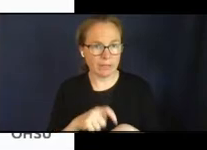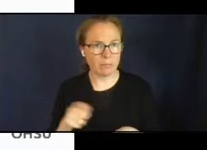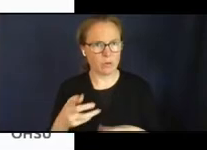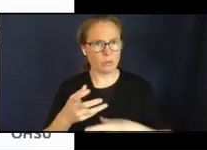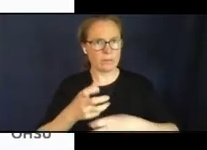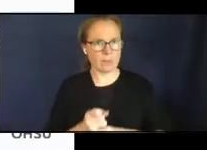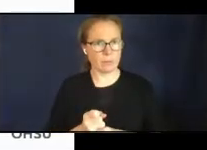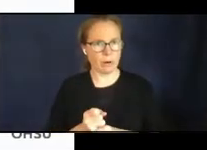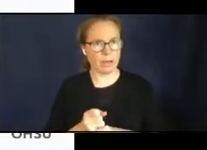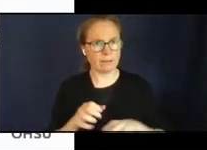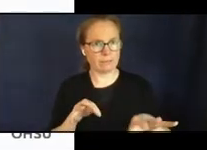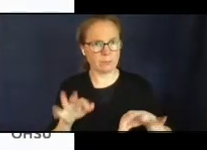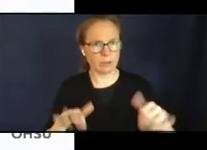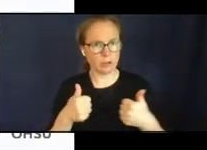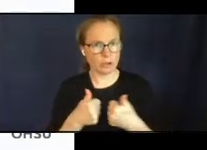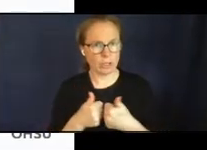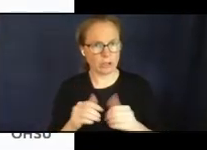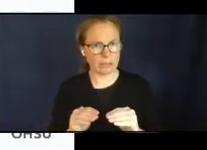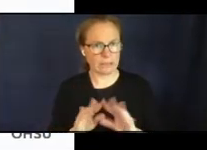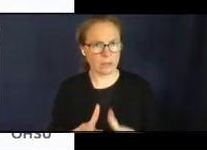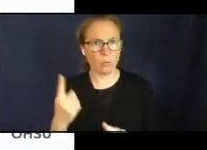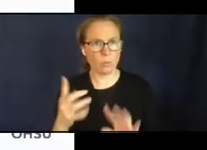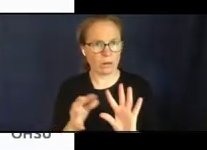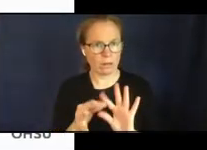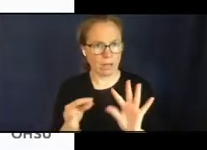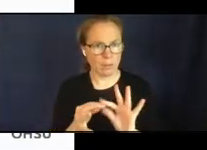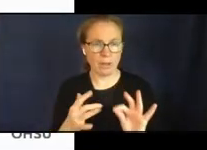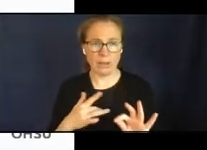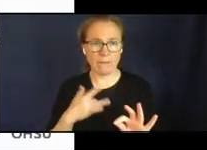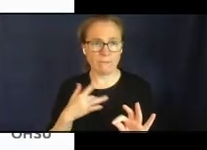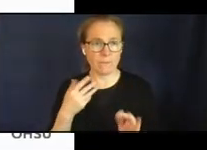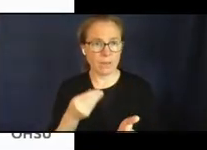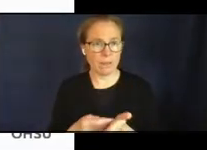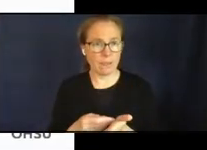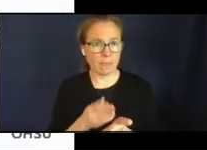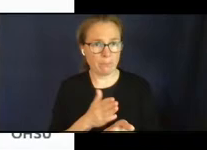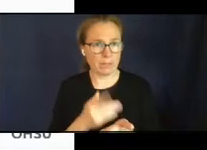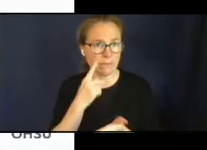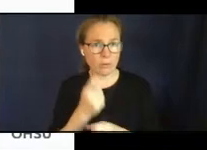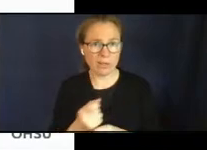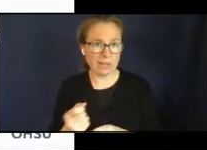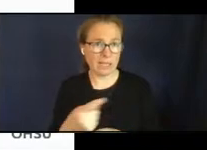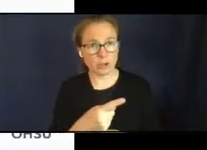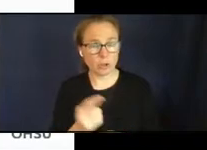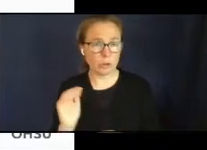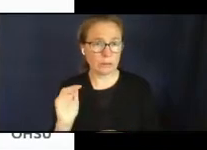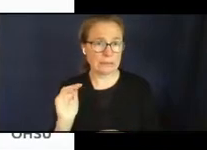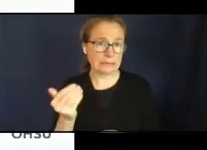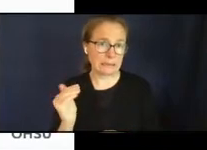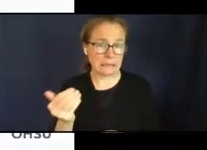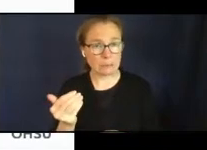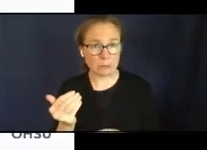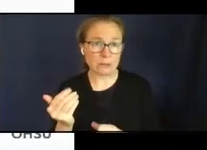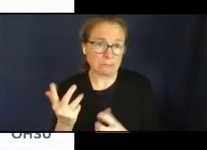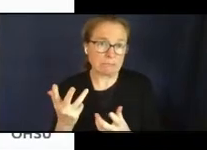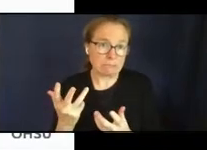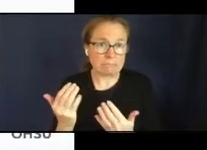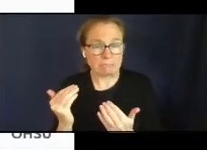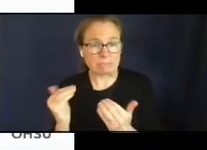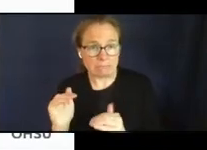I would comment that I still believe the budget for next year is pretty conservative. I think we'll beat that. I know you have some items